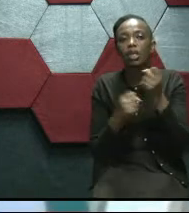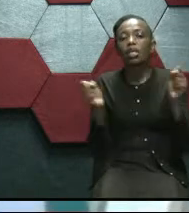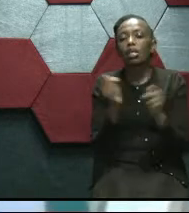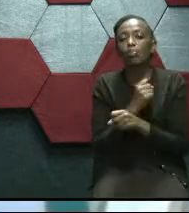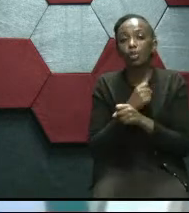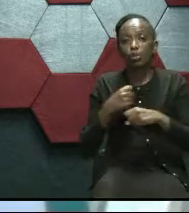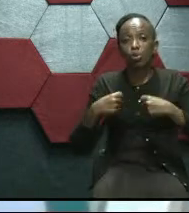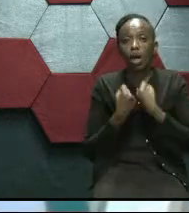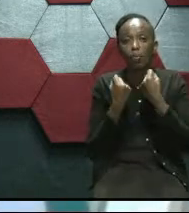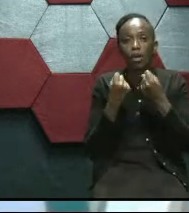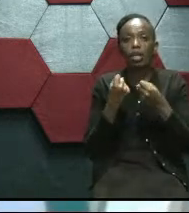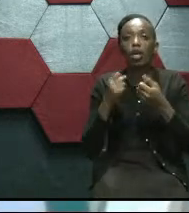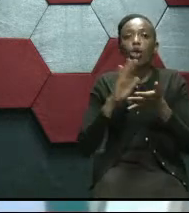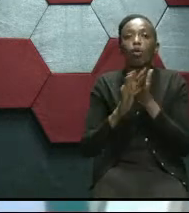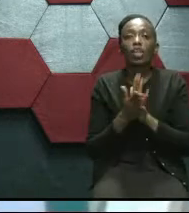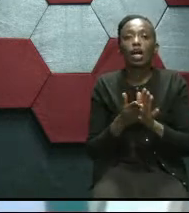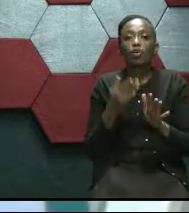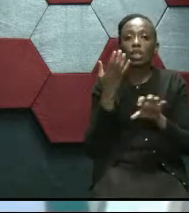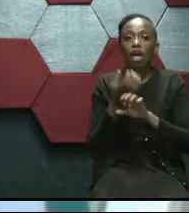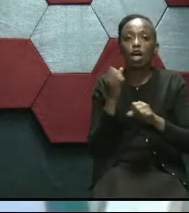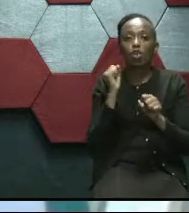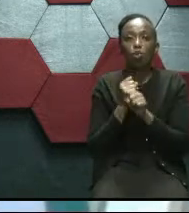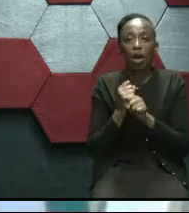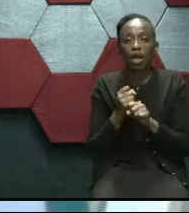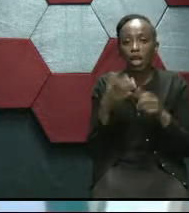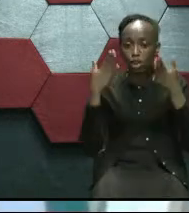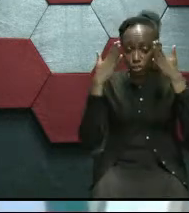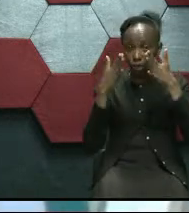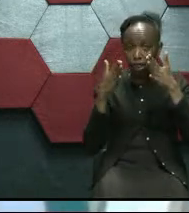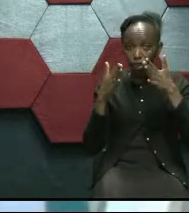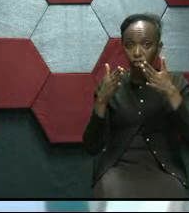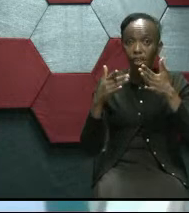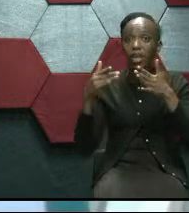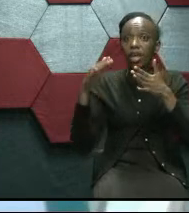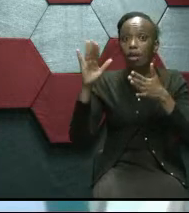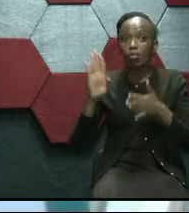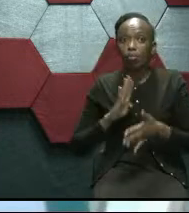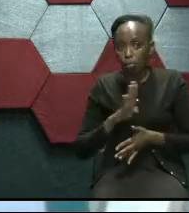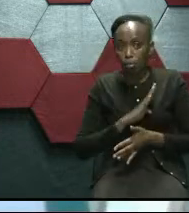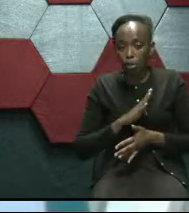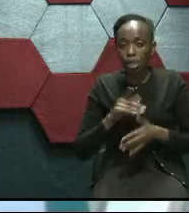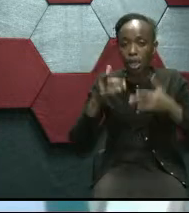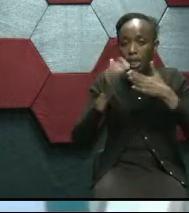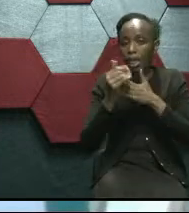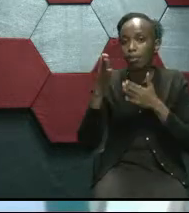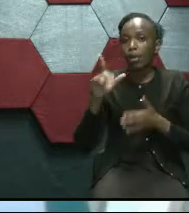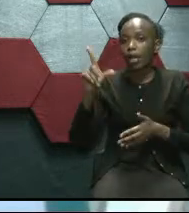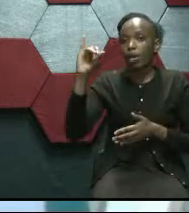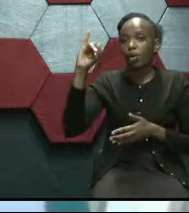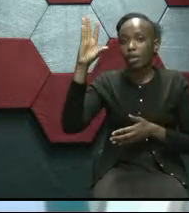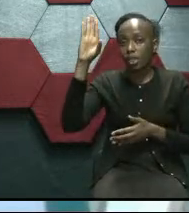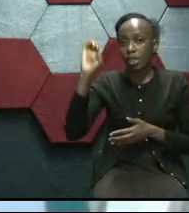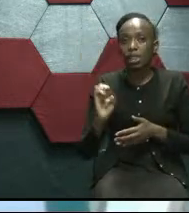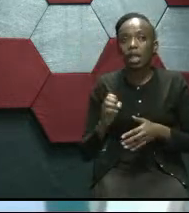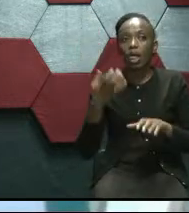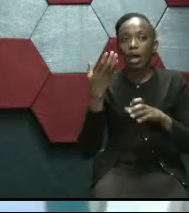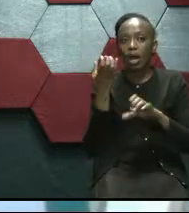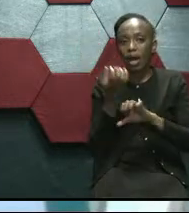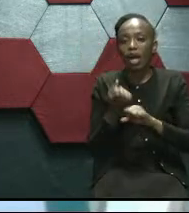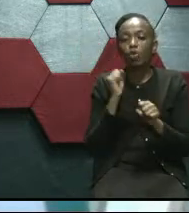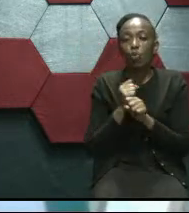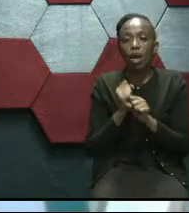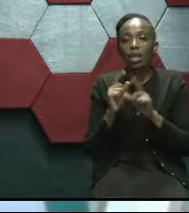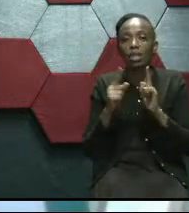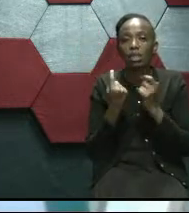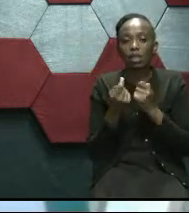happen without the hard work and dedication of the YSK Secretariat, led by Lois Kinyanjui, the hardworking team